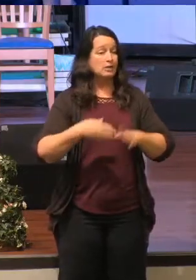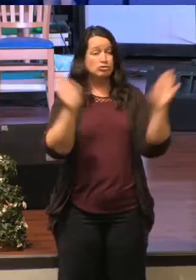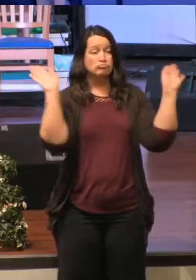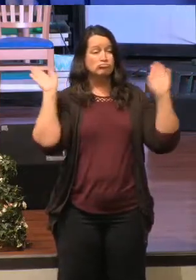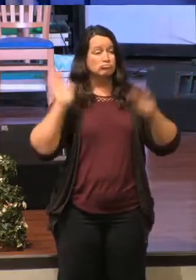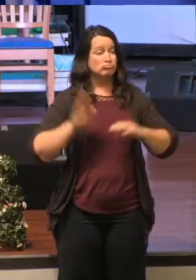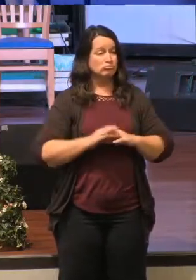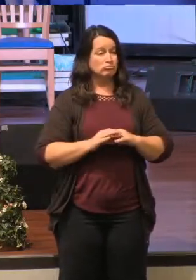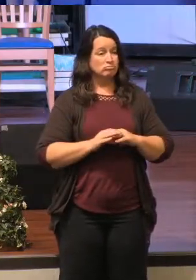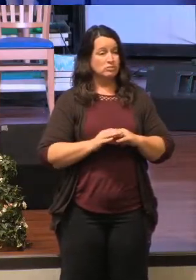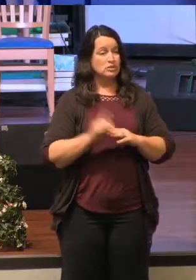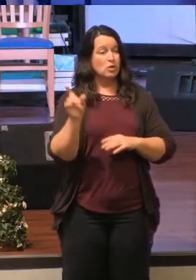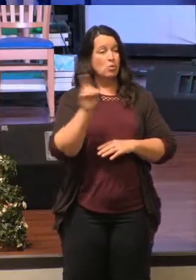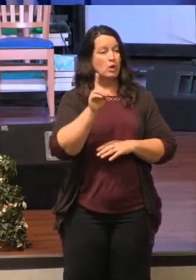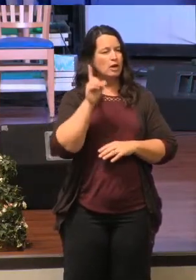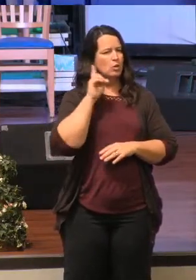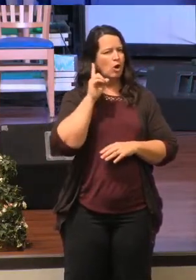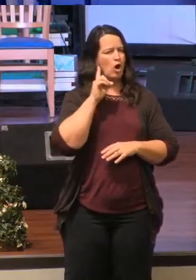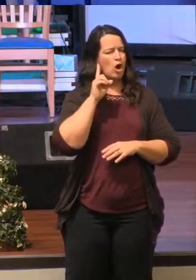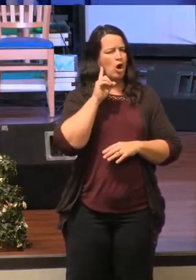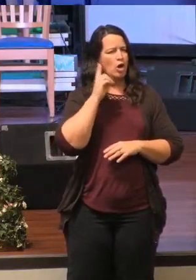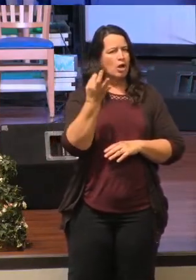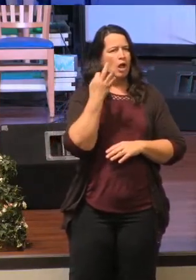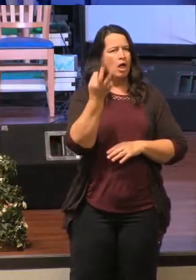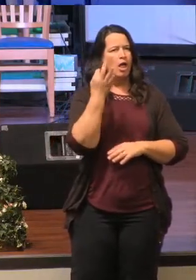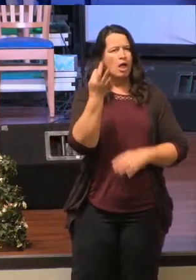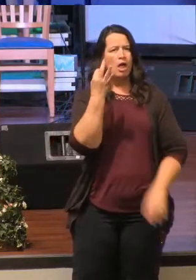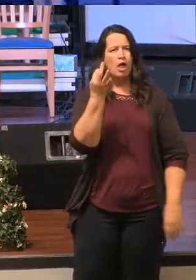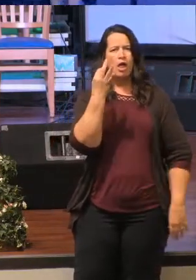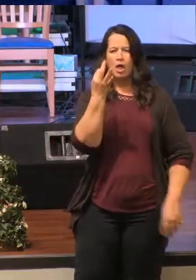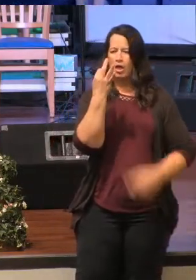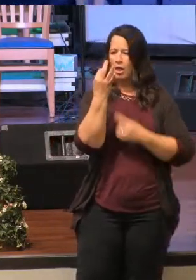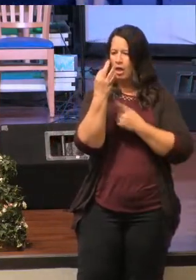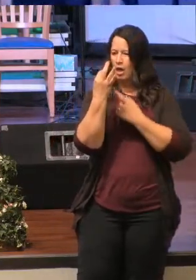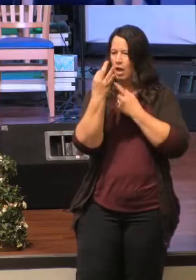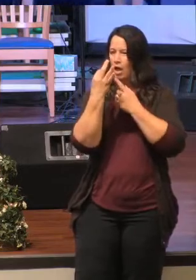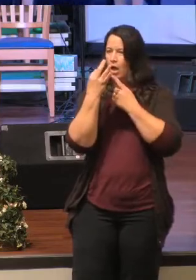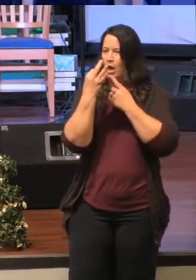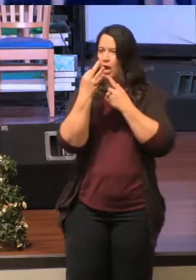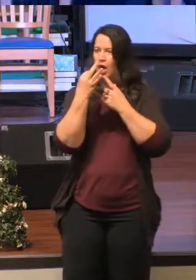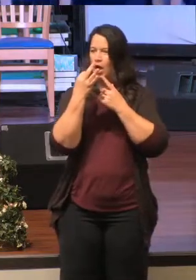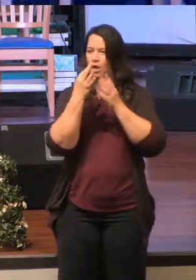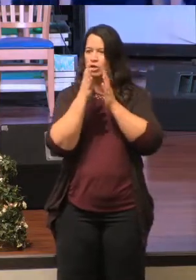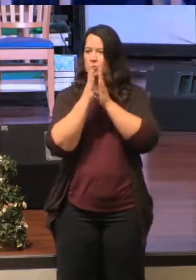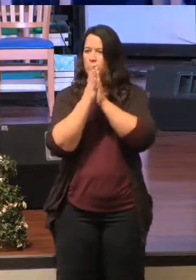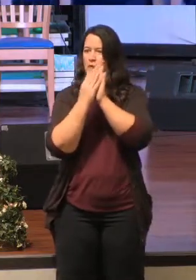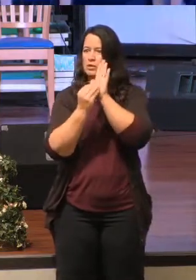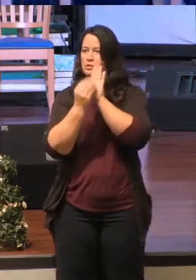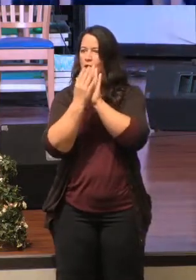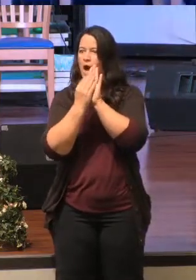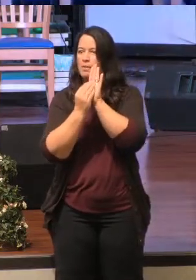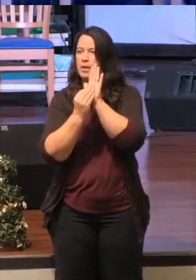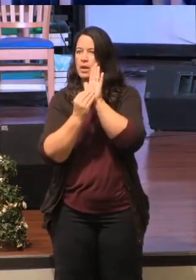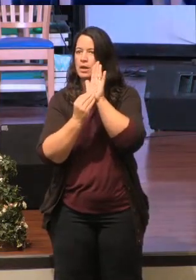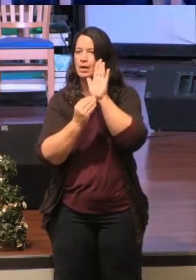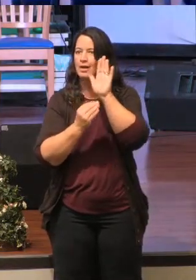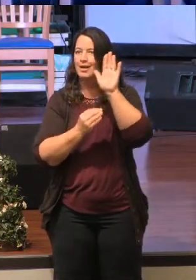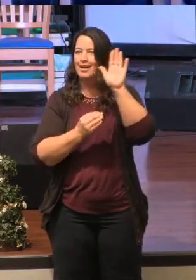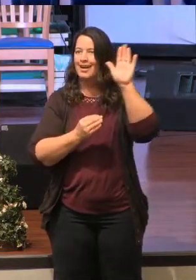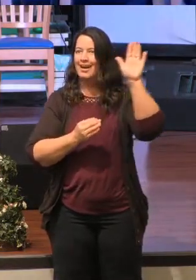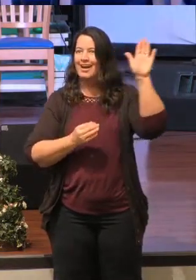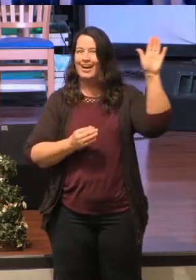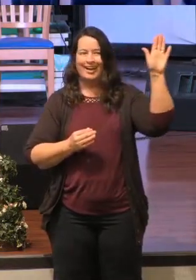Christian experience, you heard the gospel, and someone led you in prayer. All those guys that didn't believe in it, guess what? Their hands kind of went sheepishly